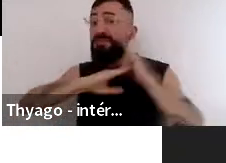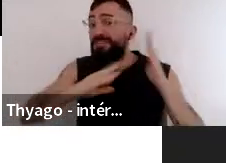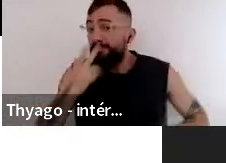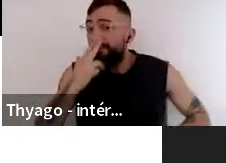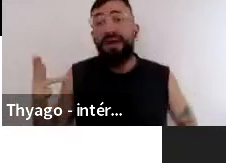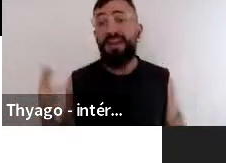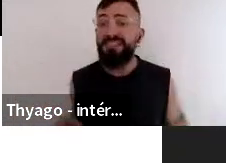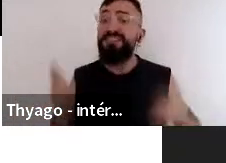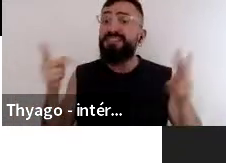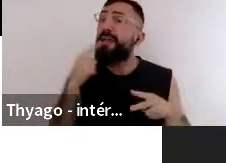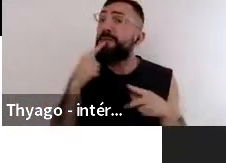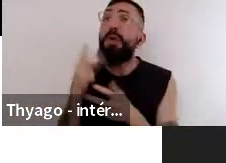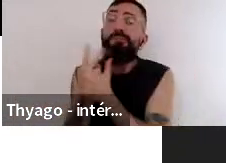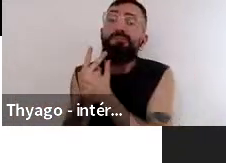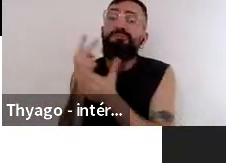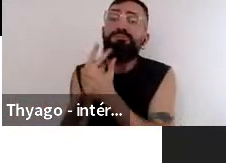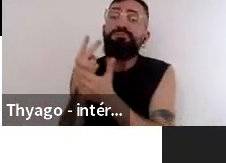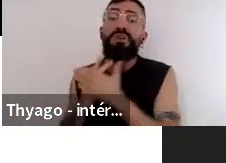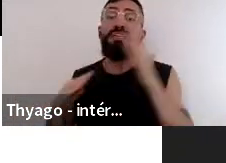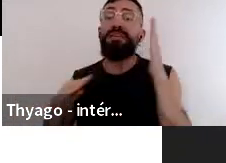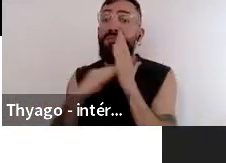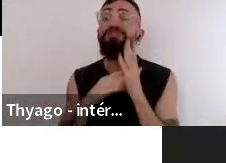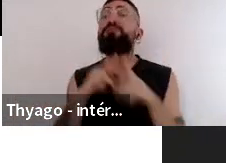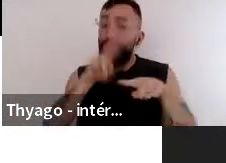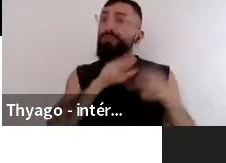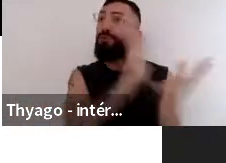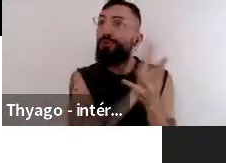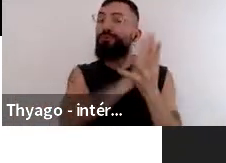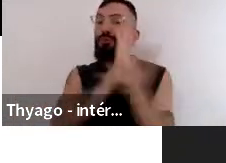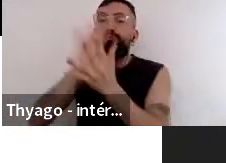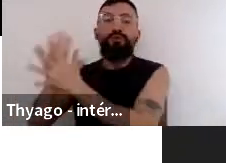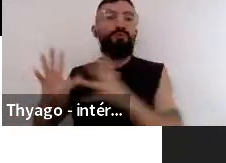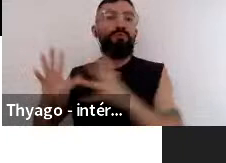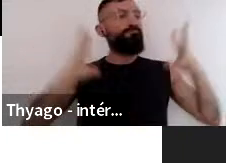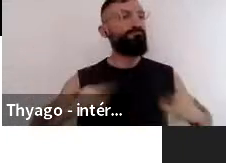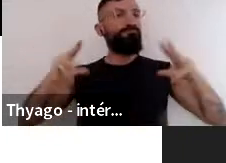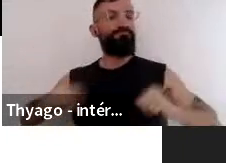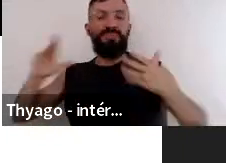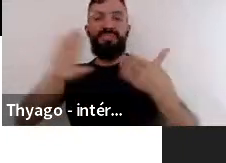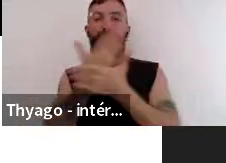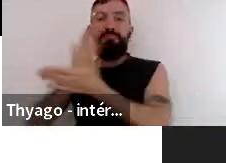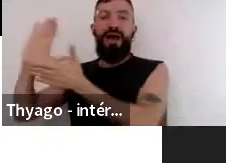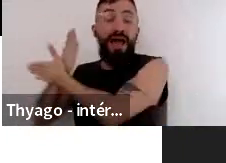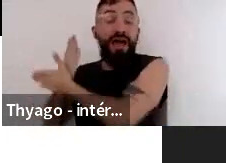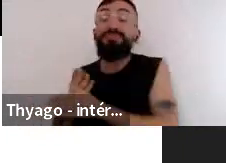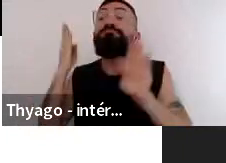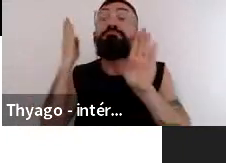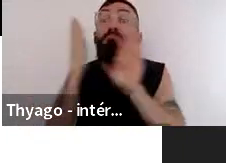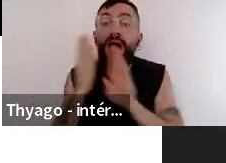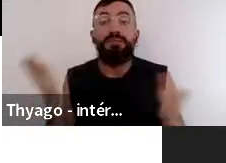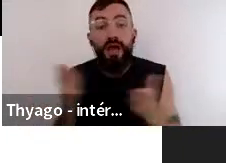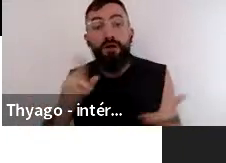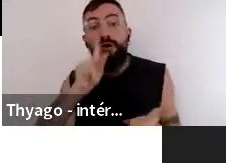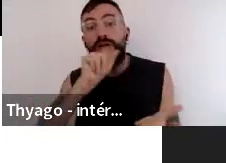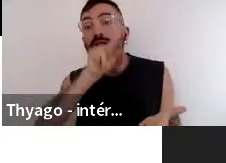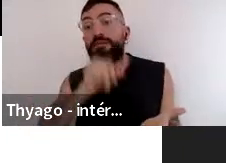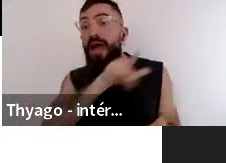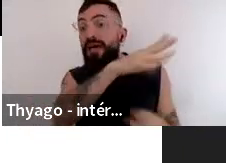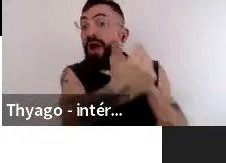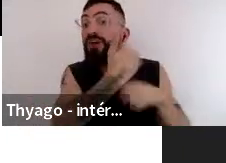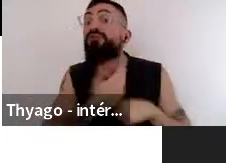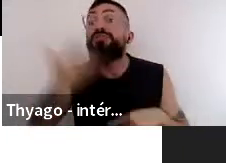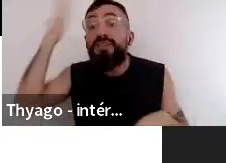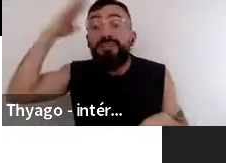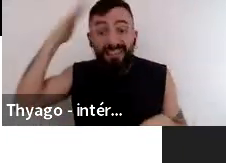of primitives. But when we go to the data, we see that that's not exactly what's